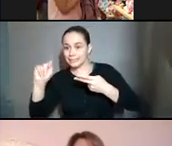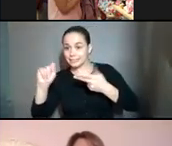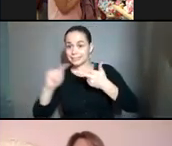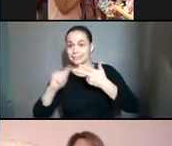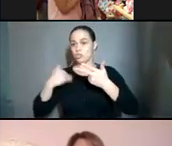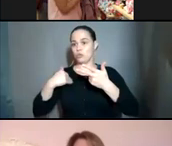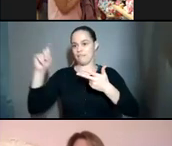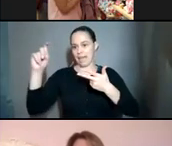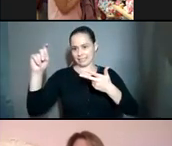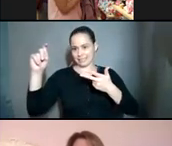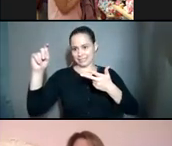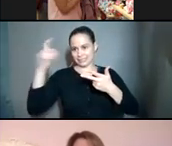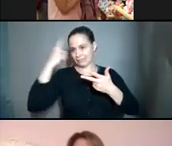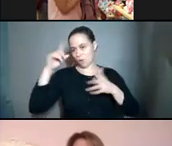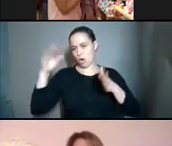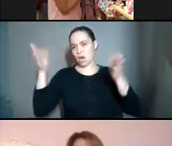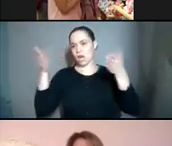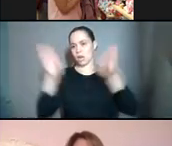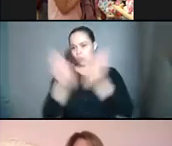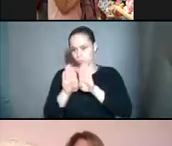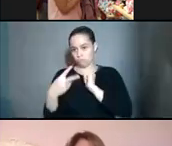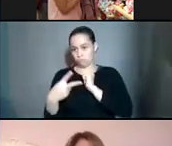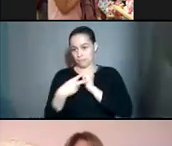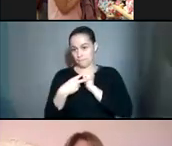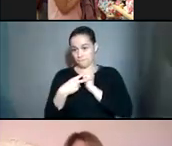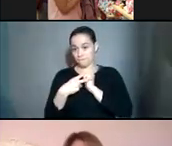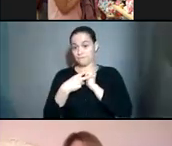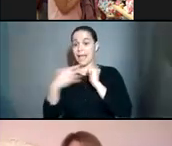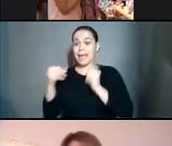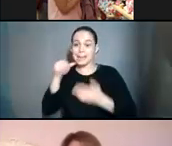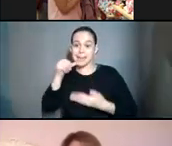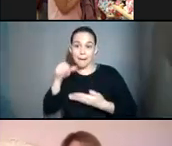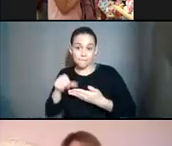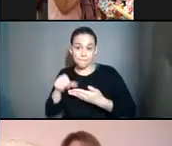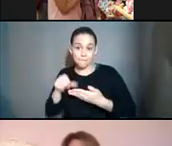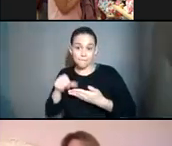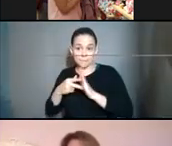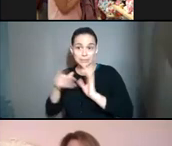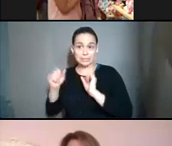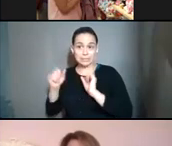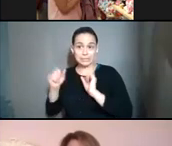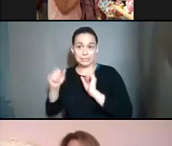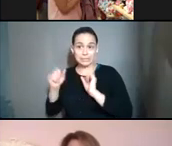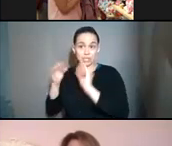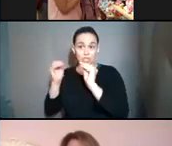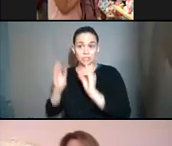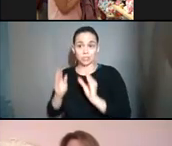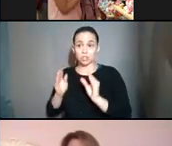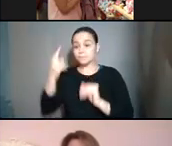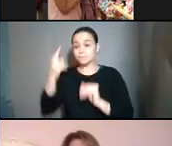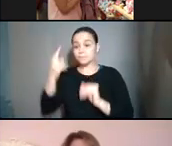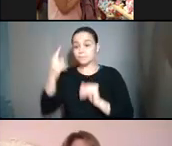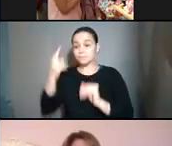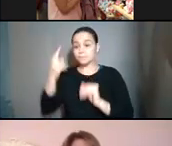save, and the envelope where a child can message their teacher. For younger students, there are